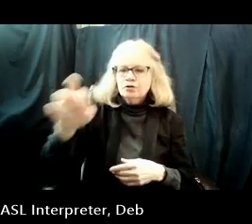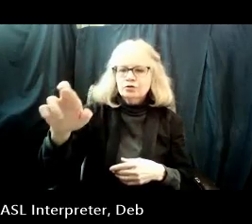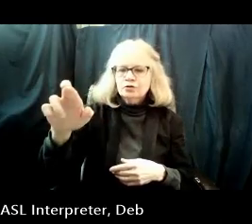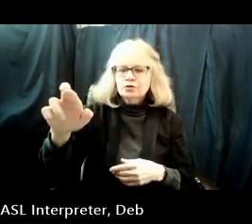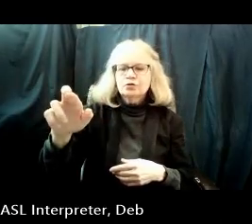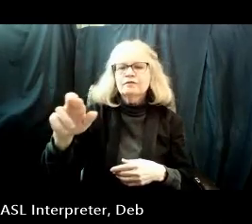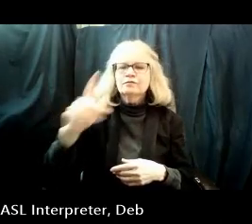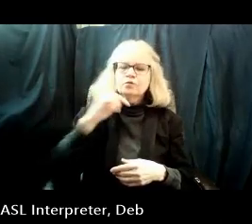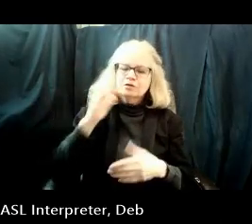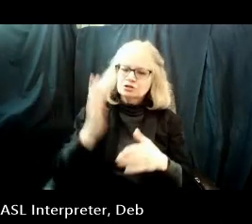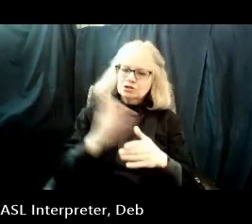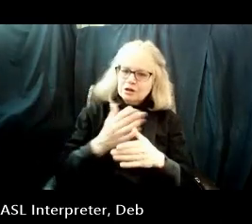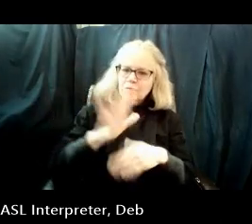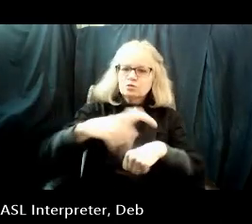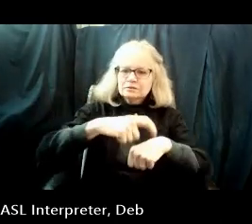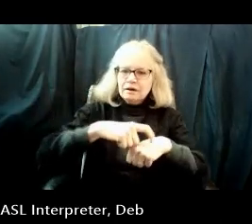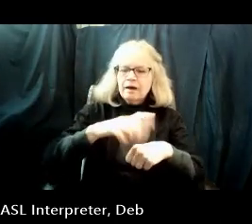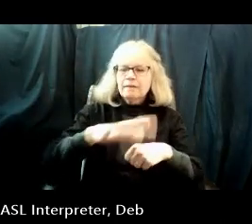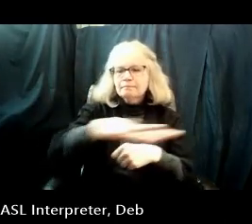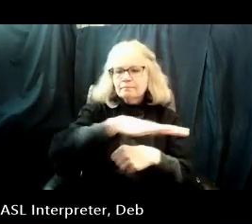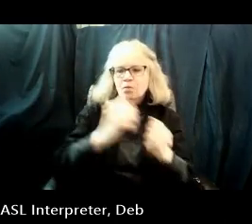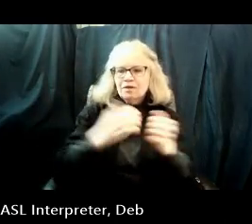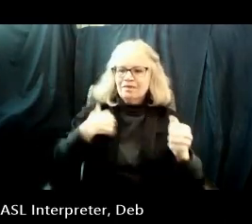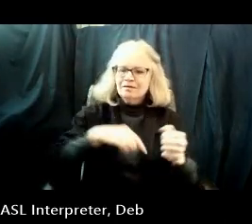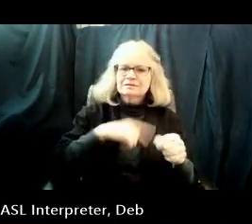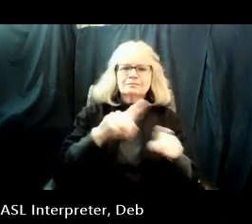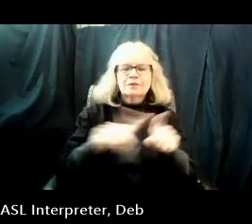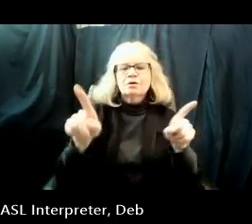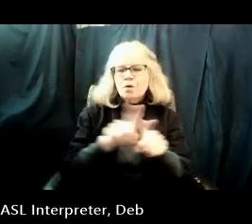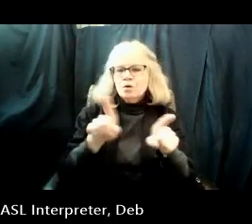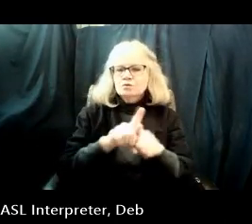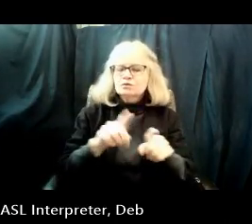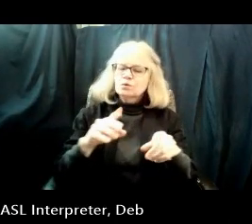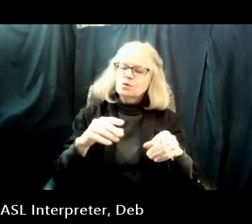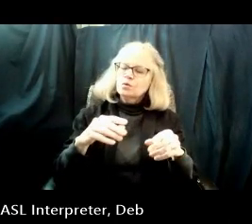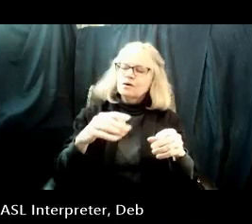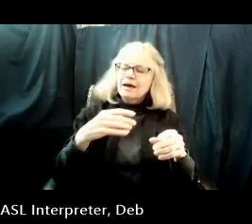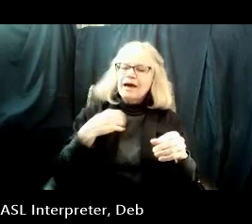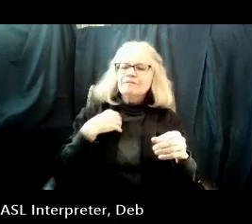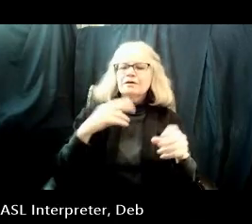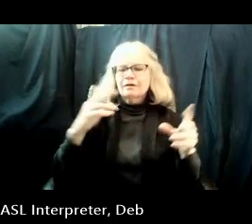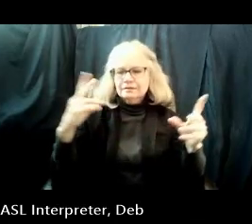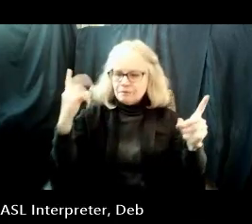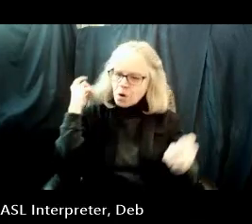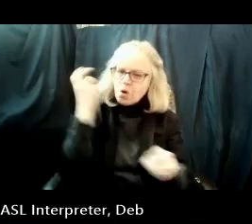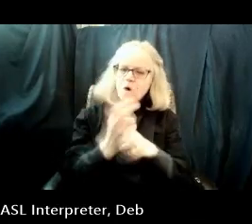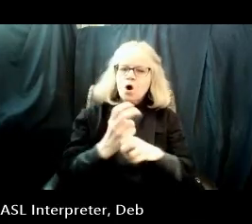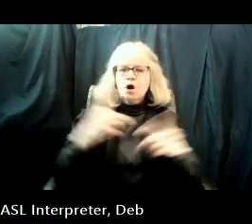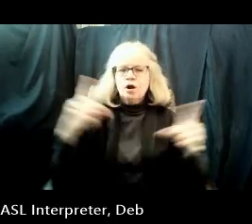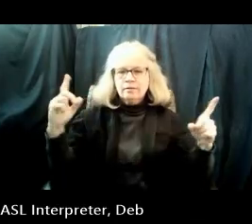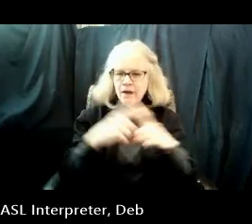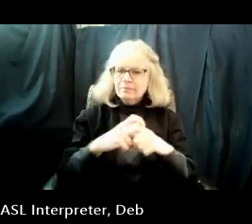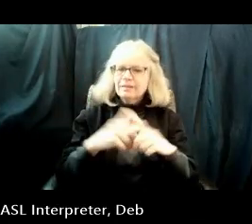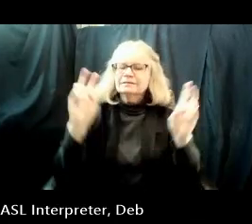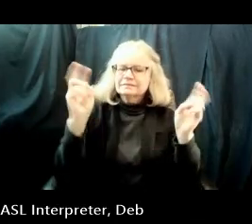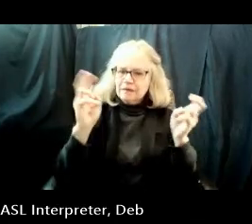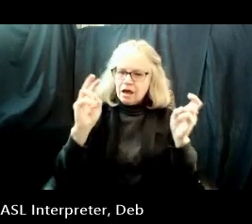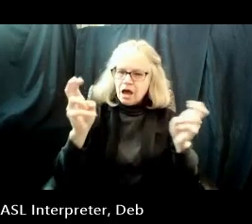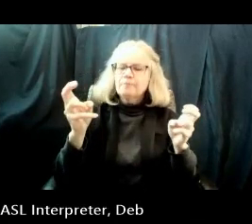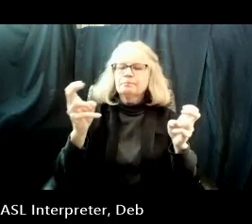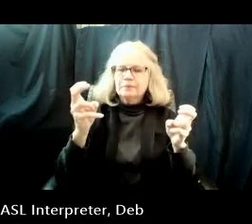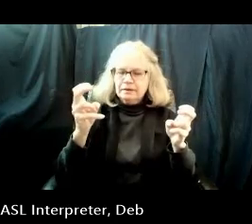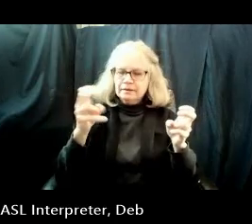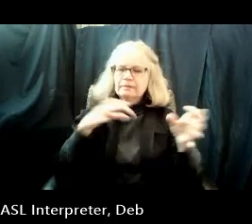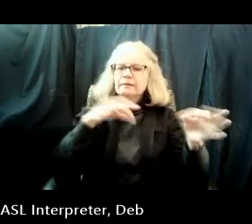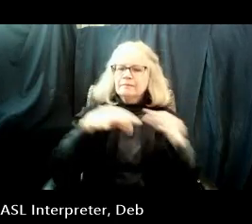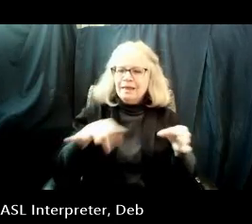sharing time and space with us, but also getting a very, very difficult and complex topic covered in such a very,